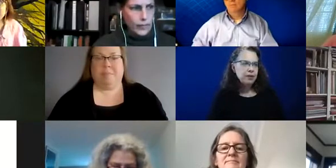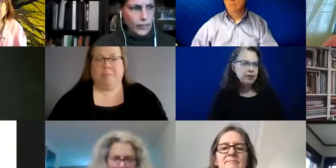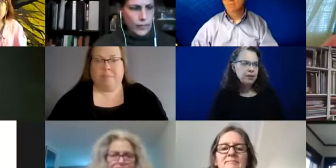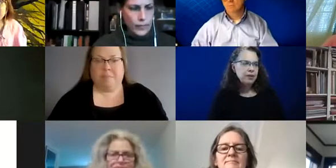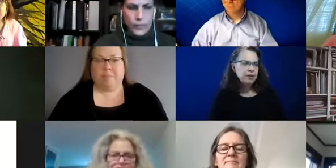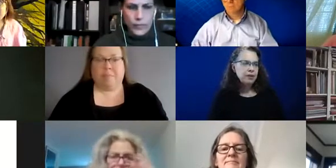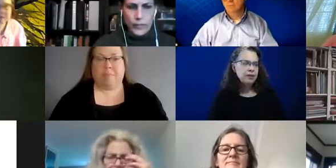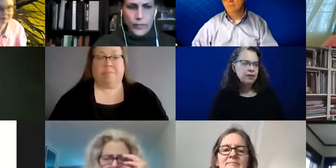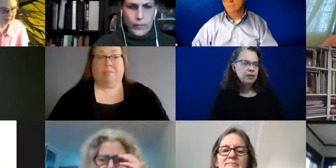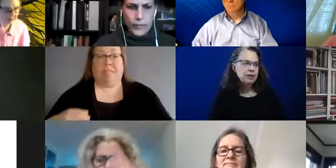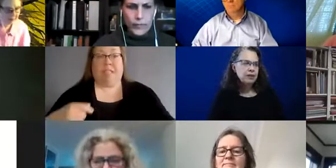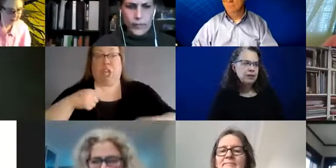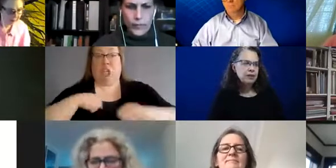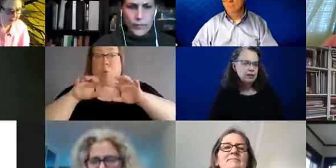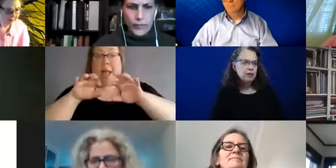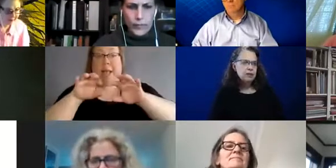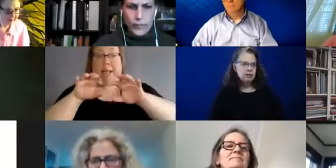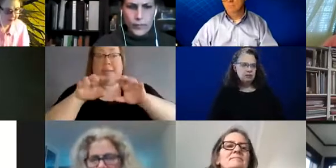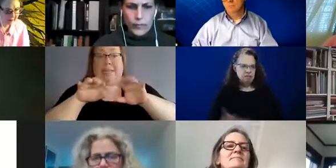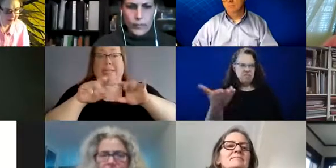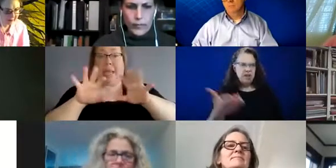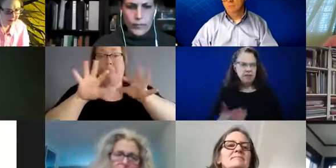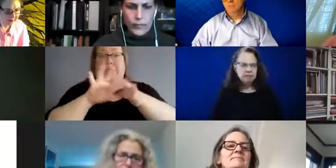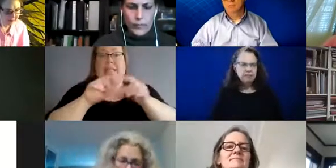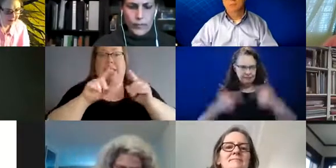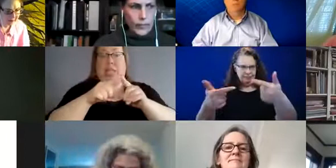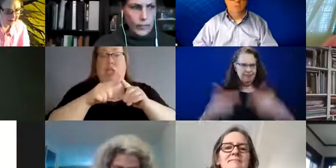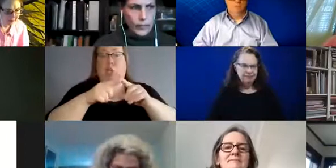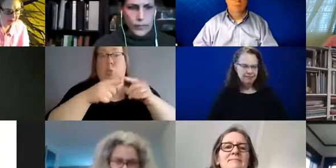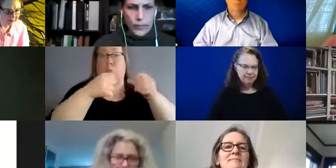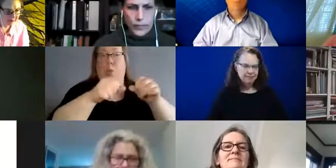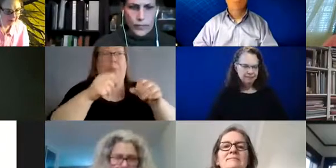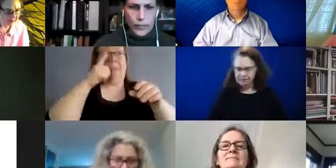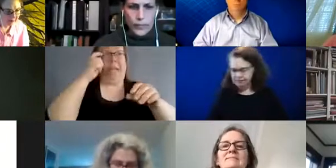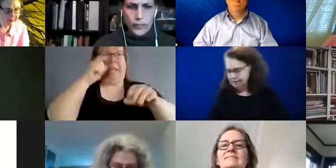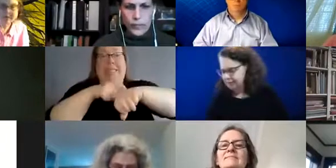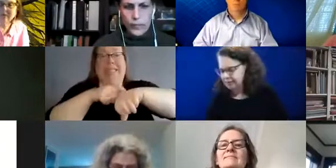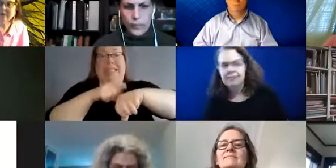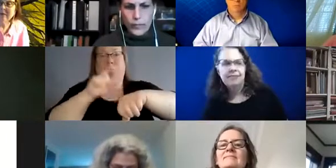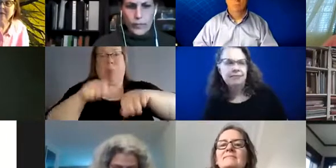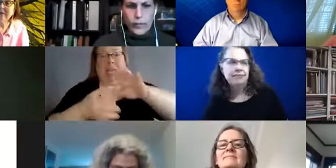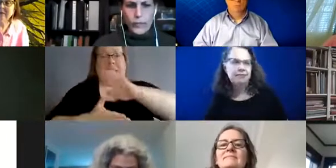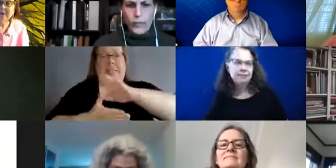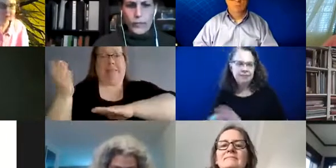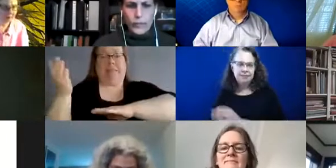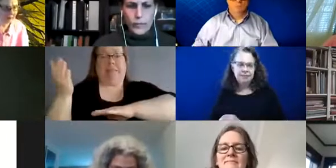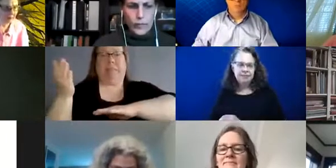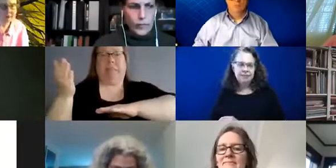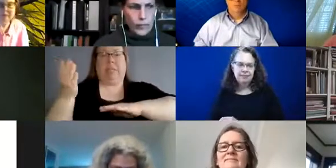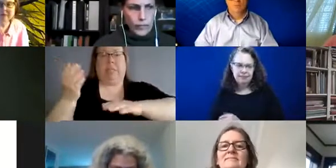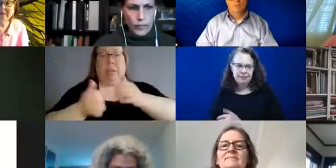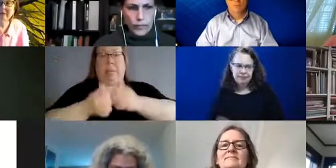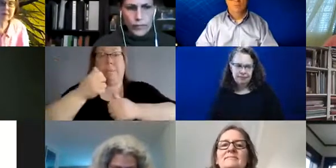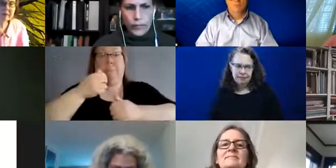putting a link to the post survey in case anybody has to run. I think some of us, most of us are still